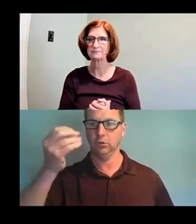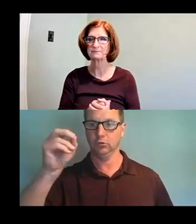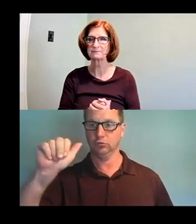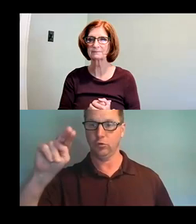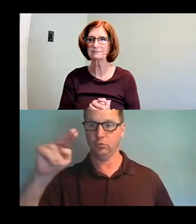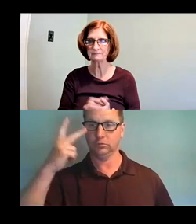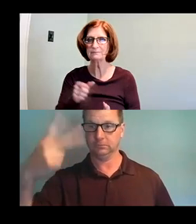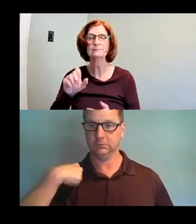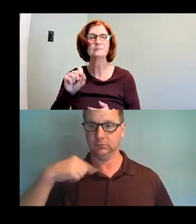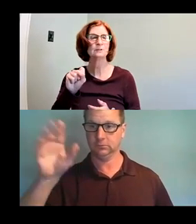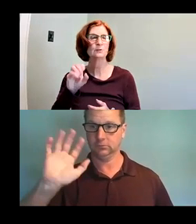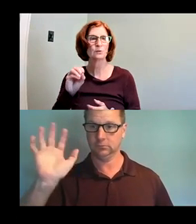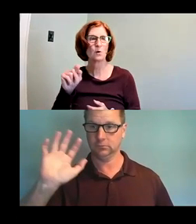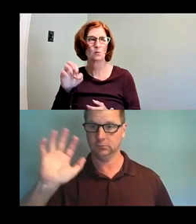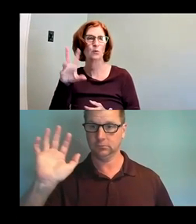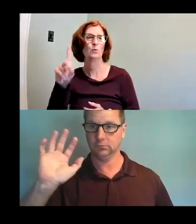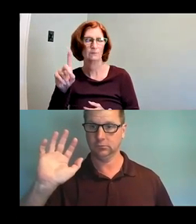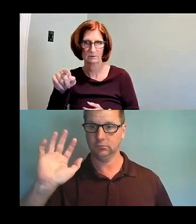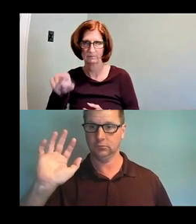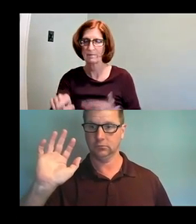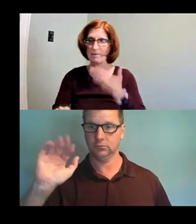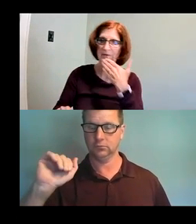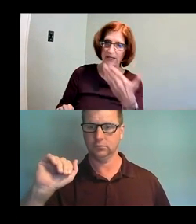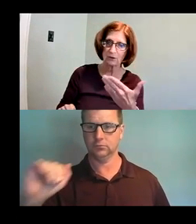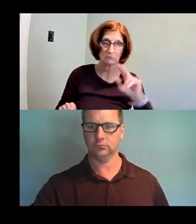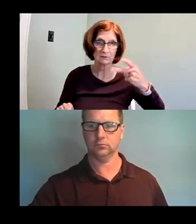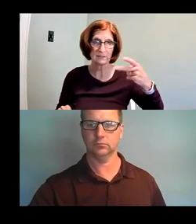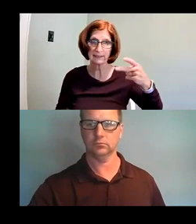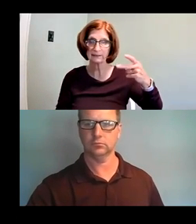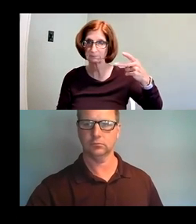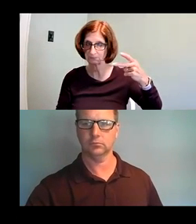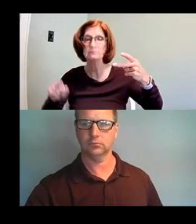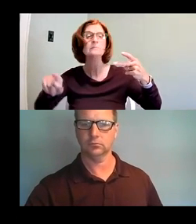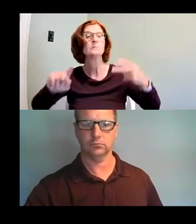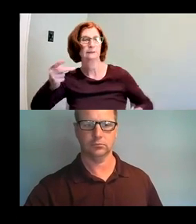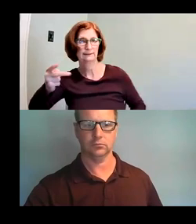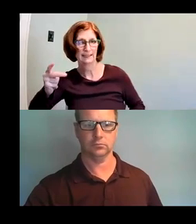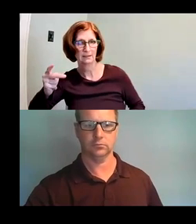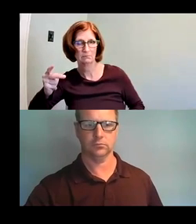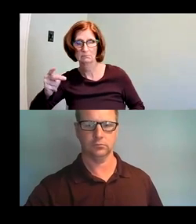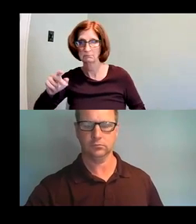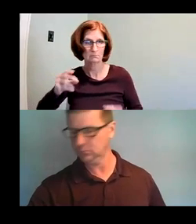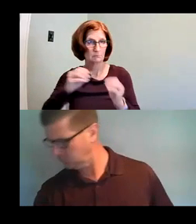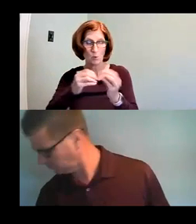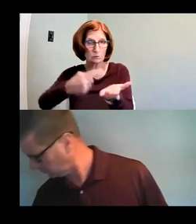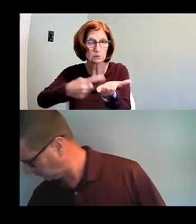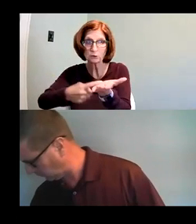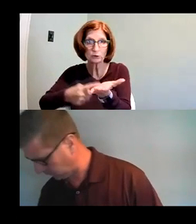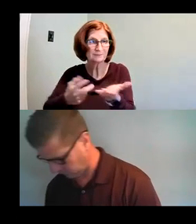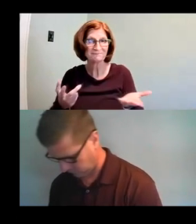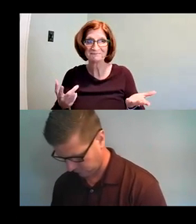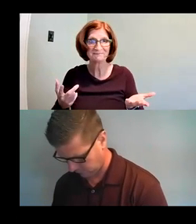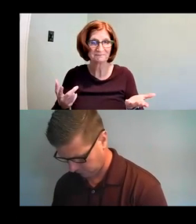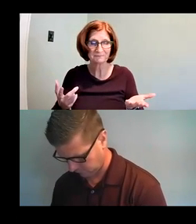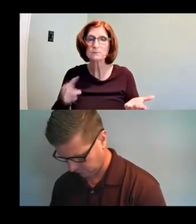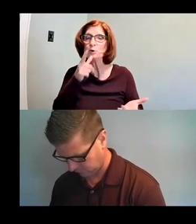So moved. Thank you. Is there a second? Second. Any further discussion? All